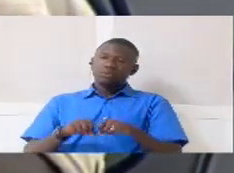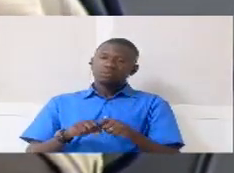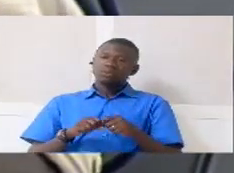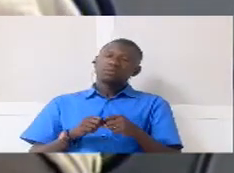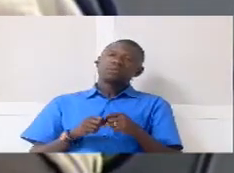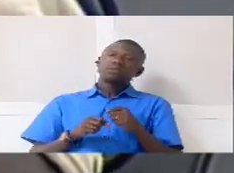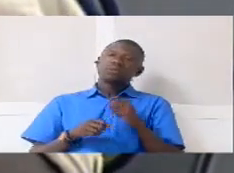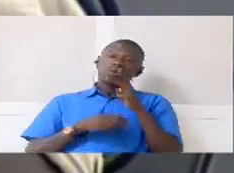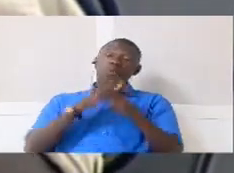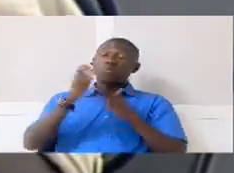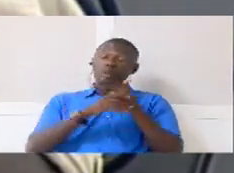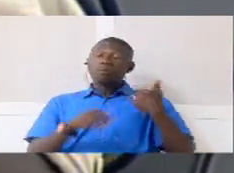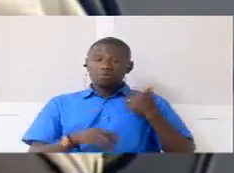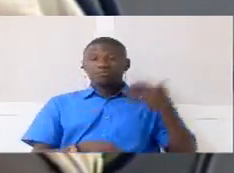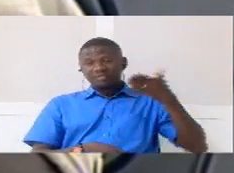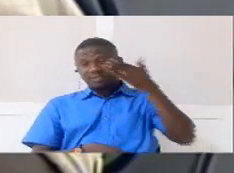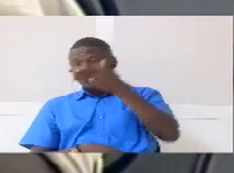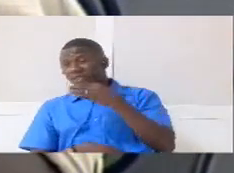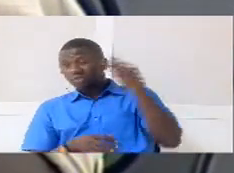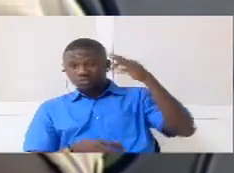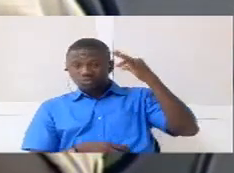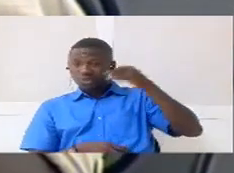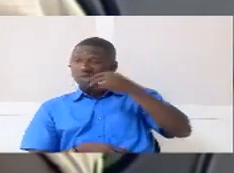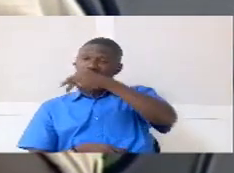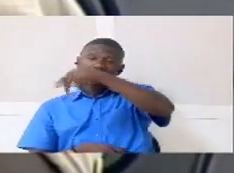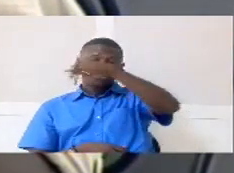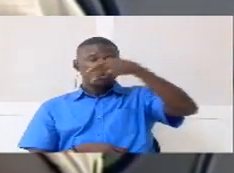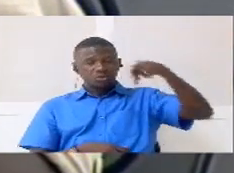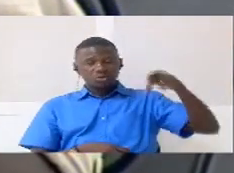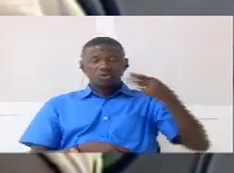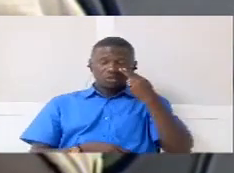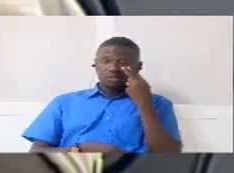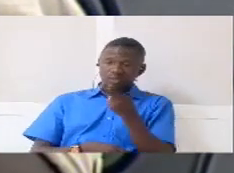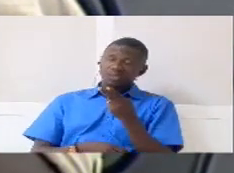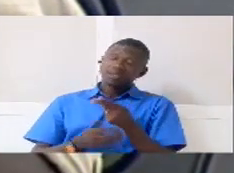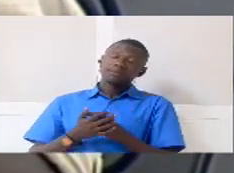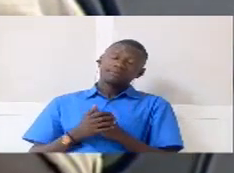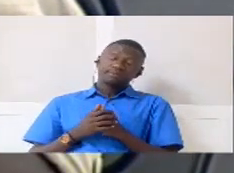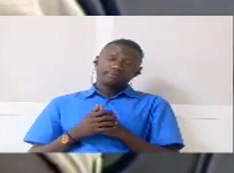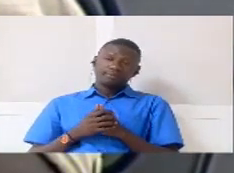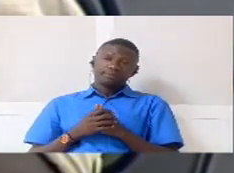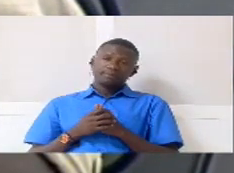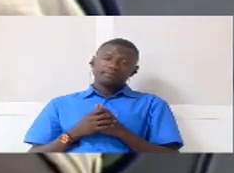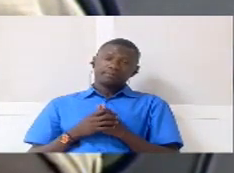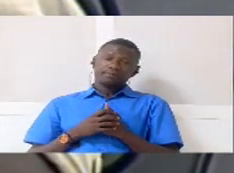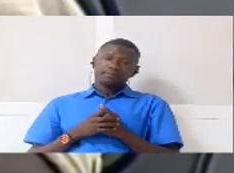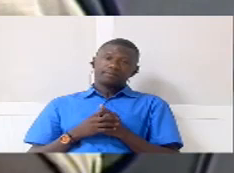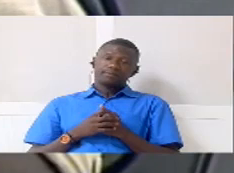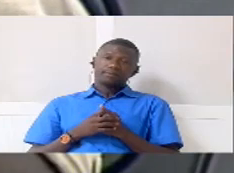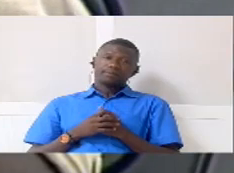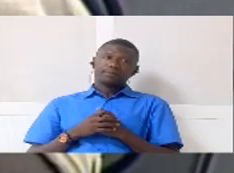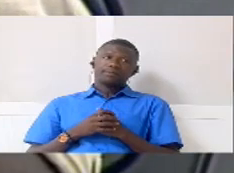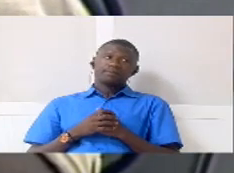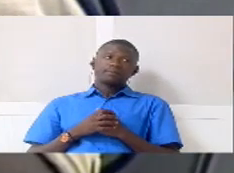Legento. This is the time that we should unite and come together and give assistance to the prison so that it gets to where it ought to be.